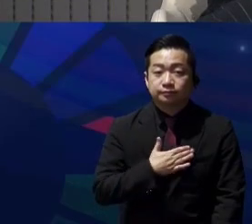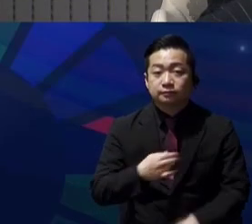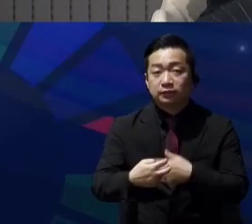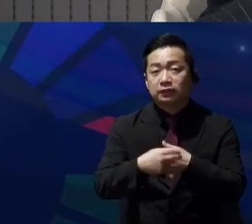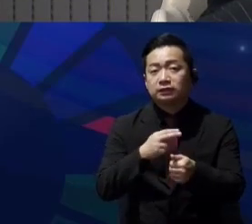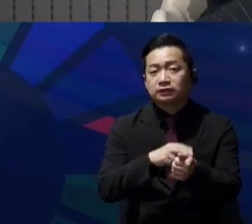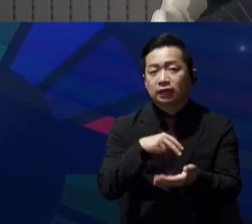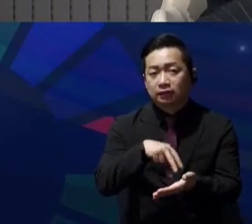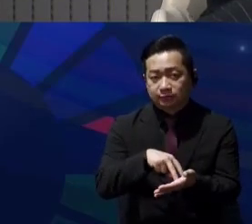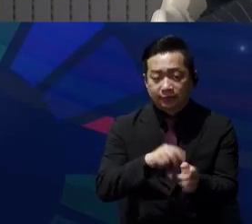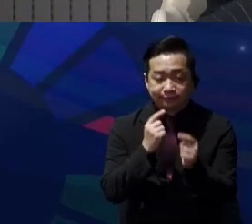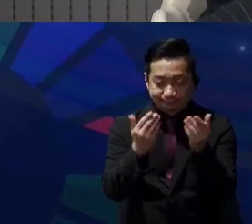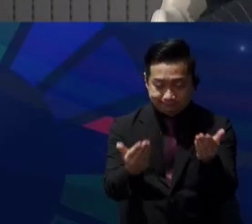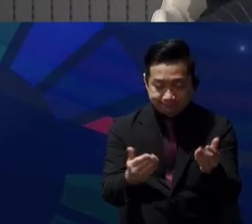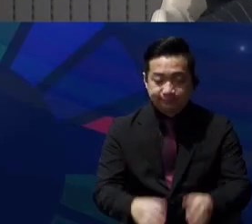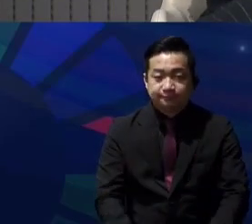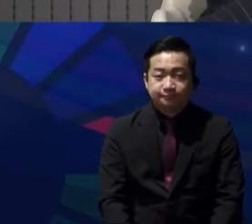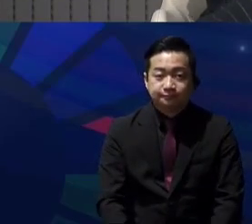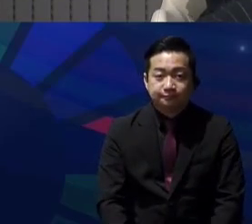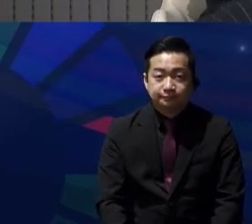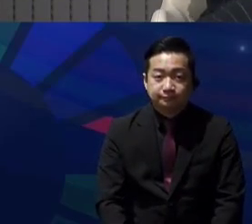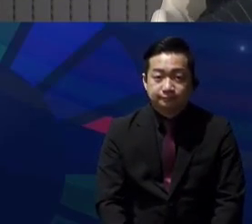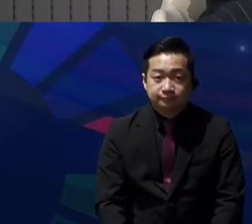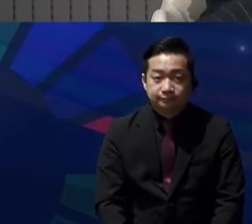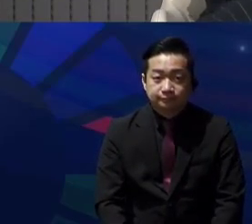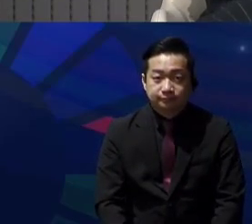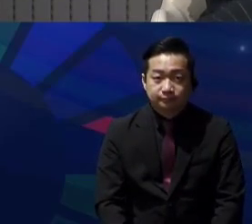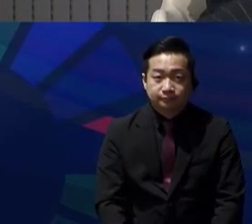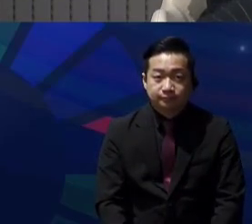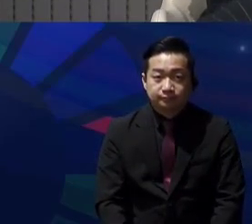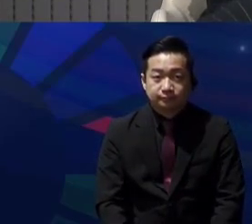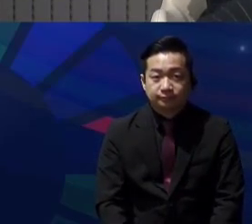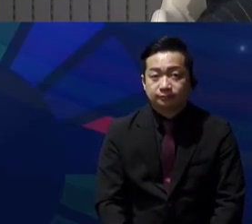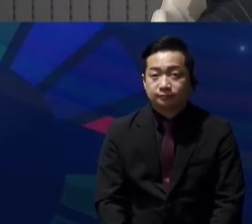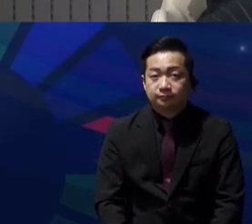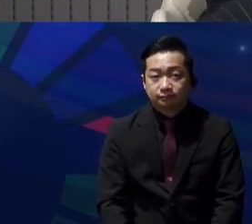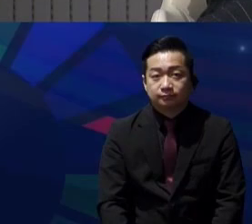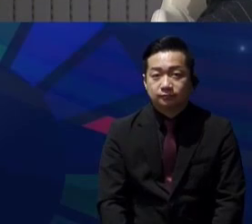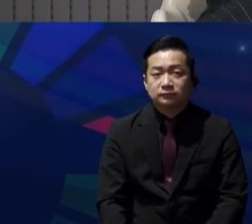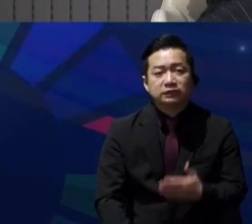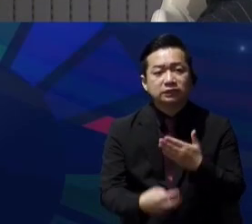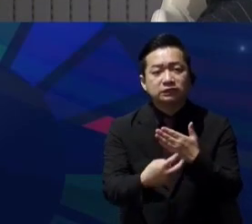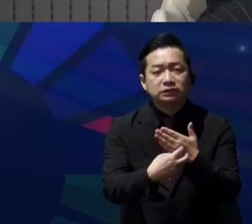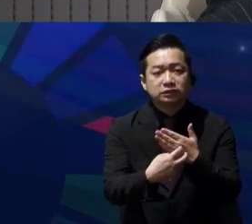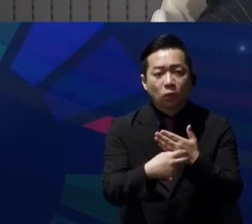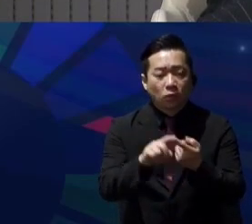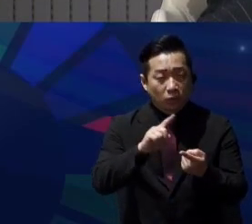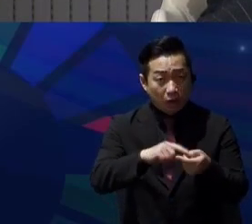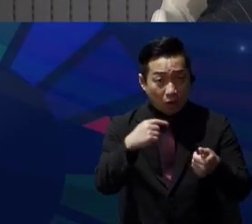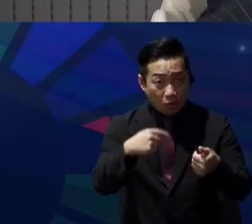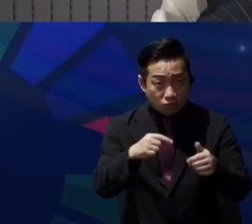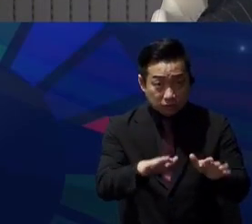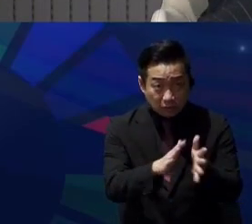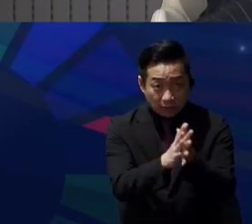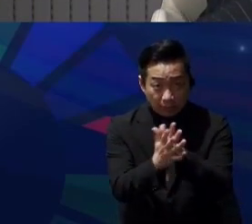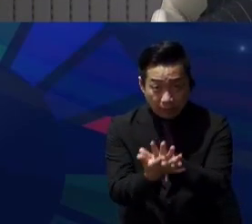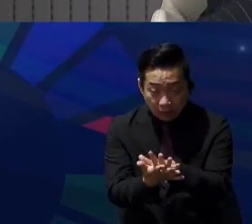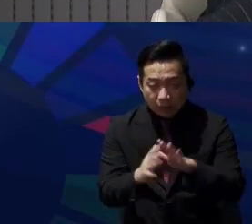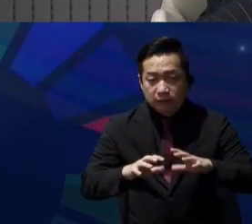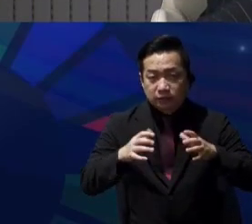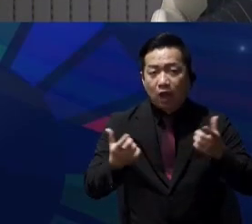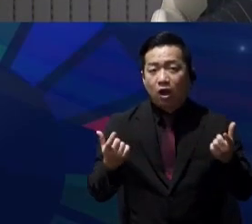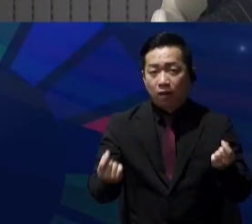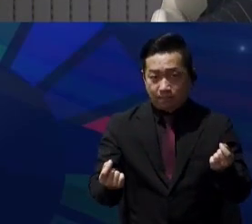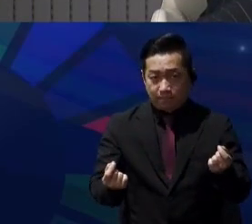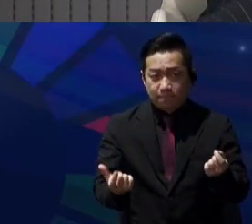our education in health has not moved forward in a rapidly changing world. How many of you in this